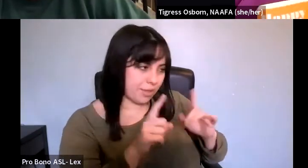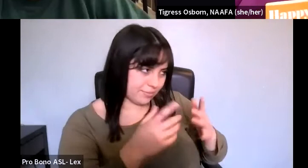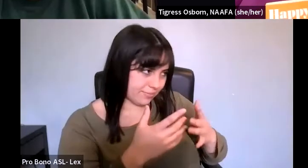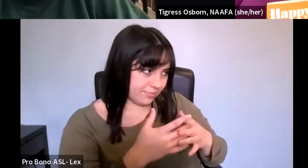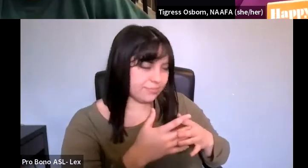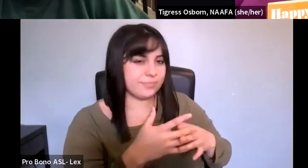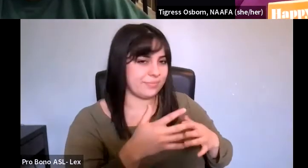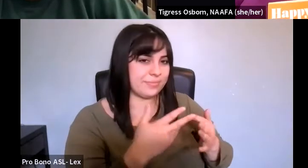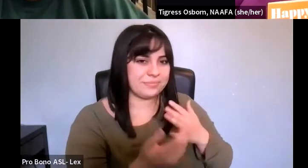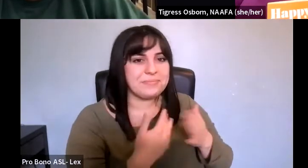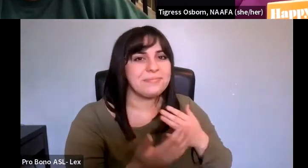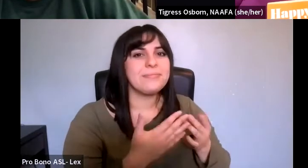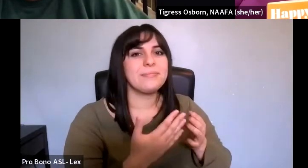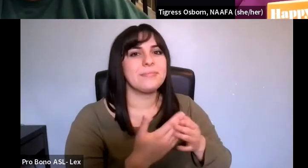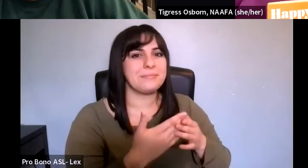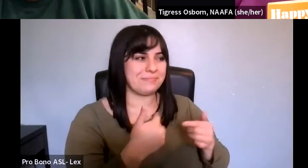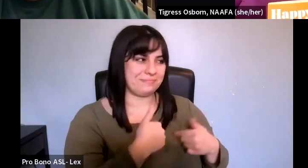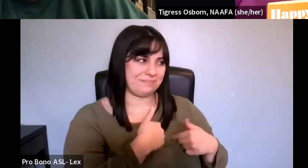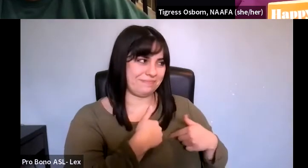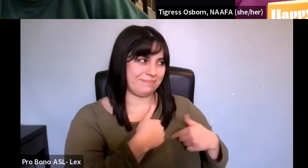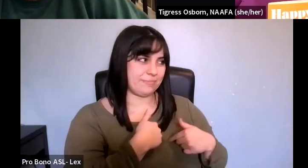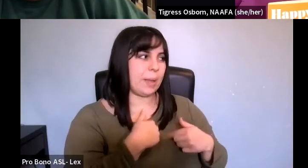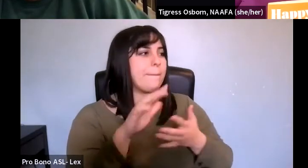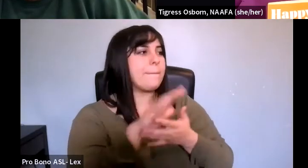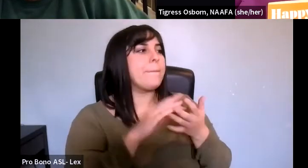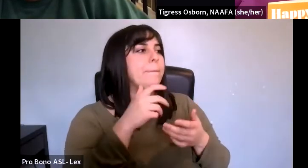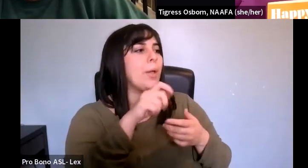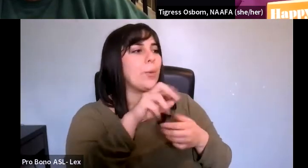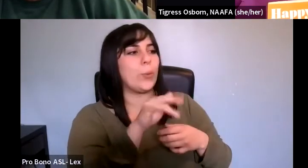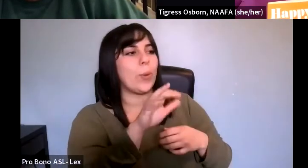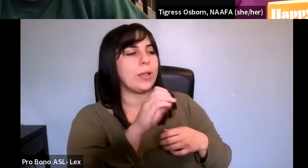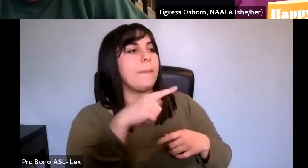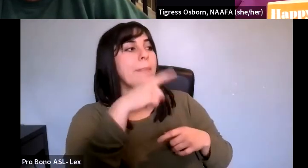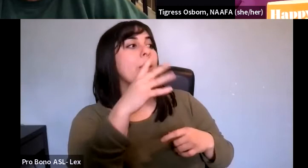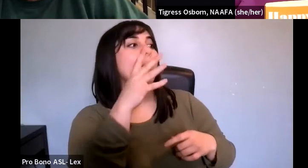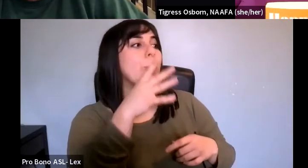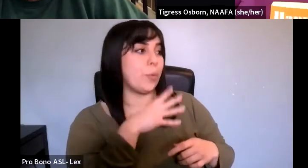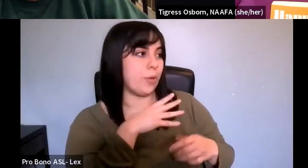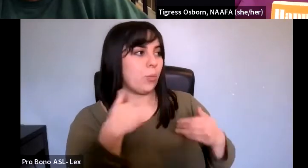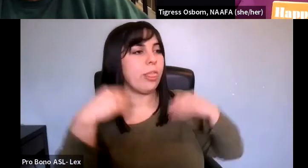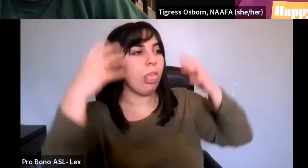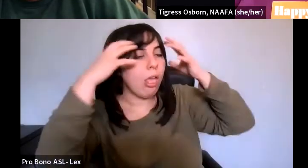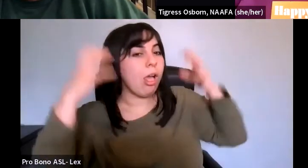But so I am a mixed race black woman with fluffy-ish hair.